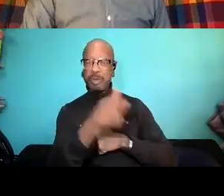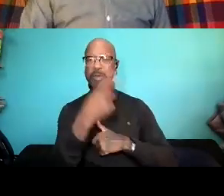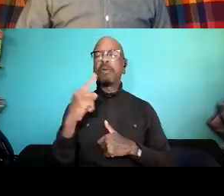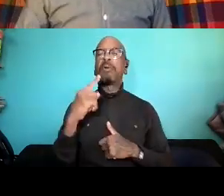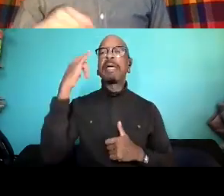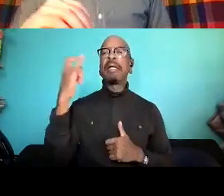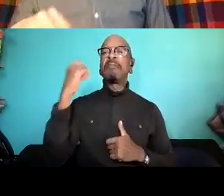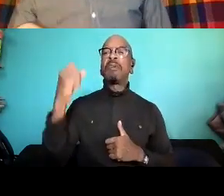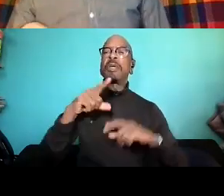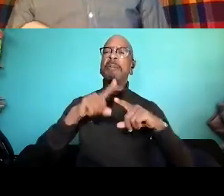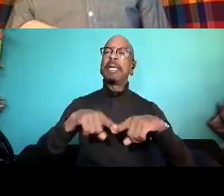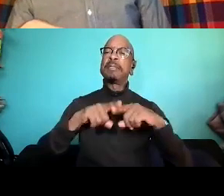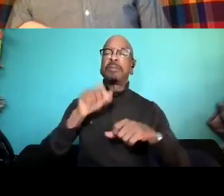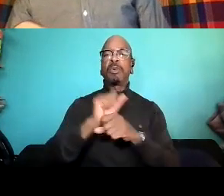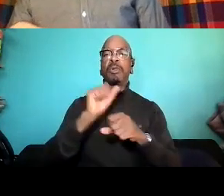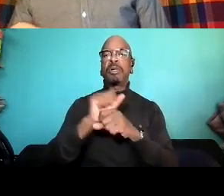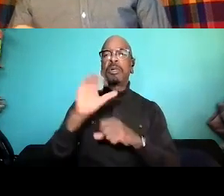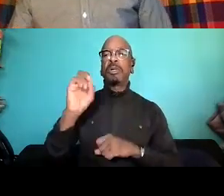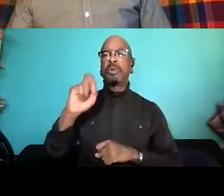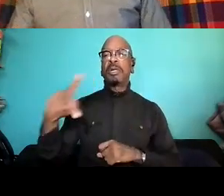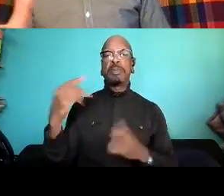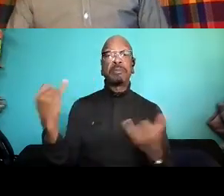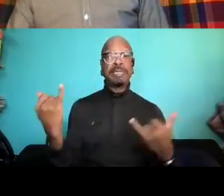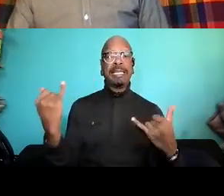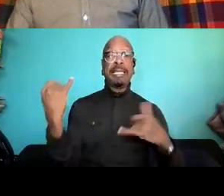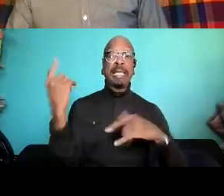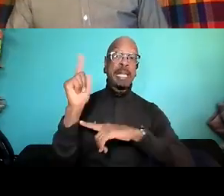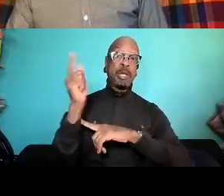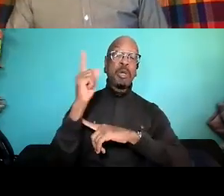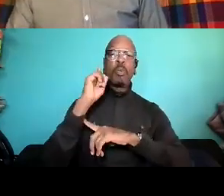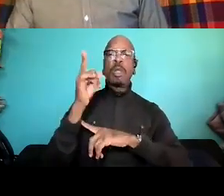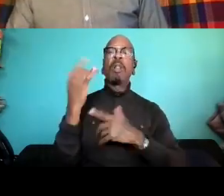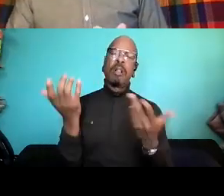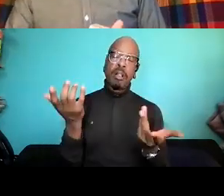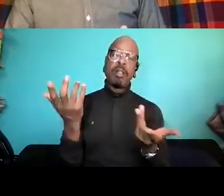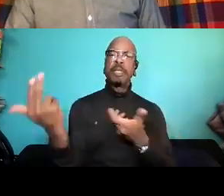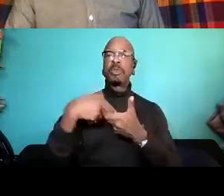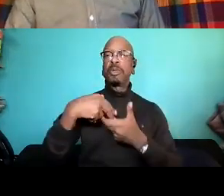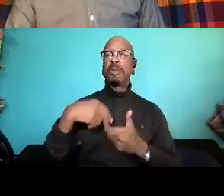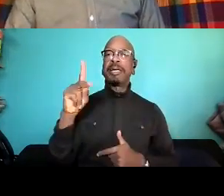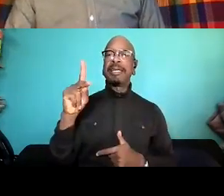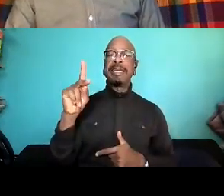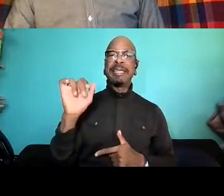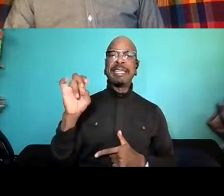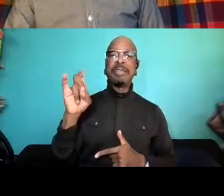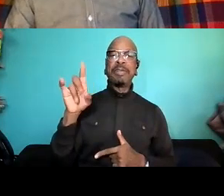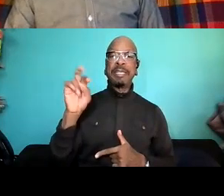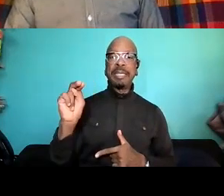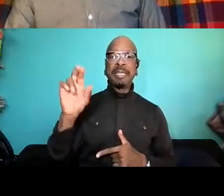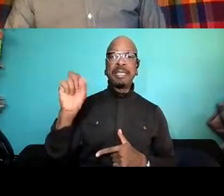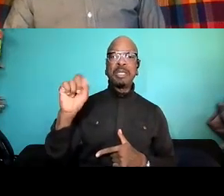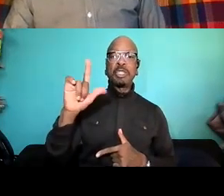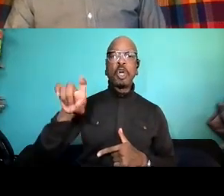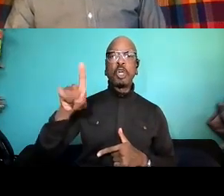cooperative. Later in today's program, we'll be joined by Kieron Slaughter, Chief Community Development